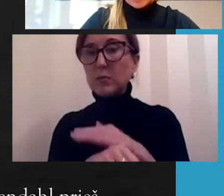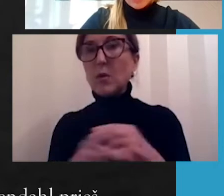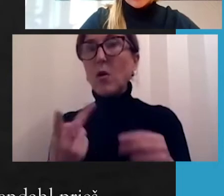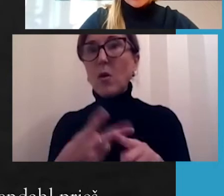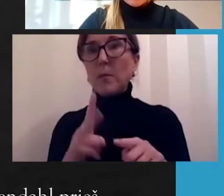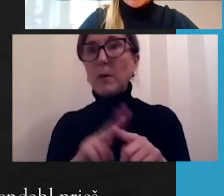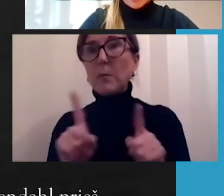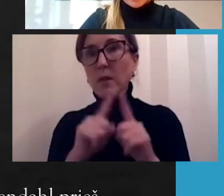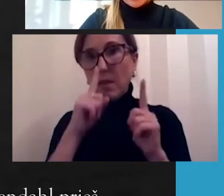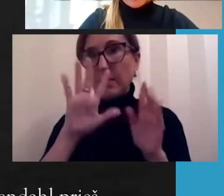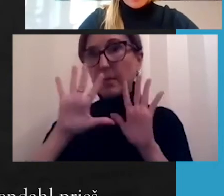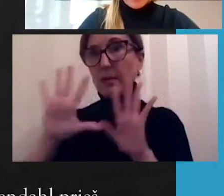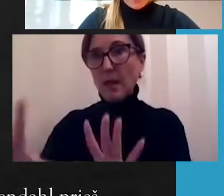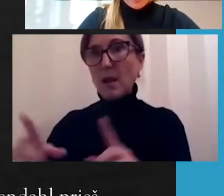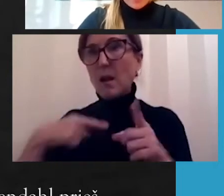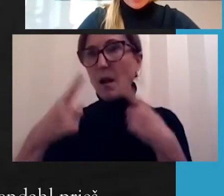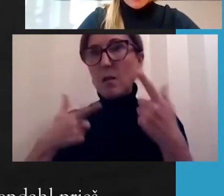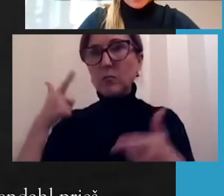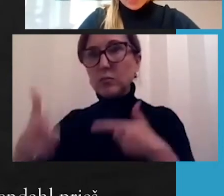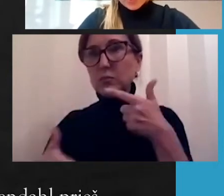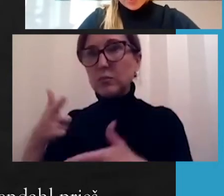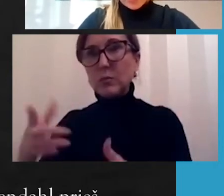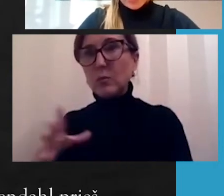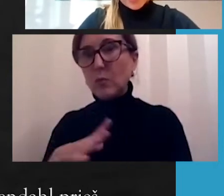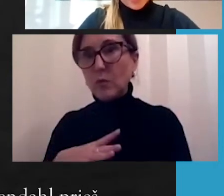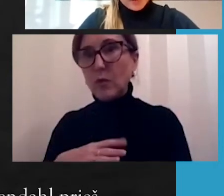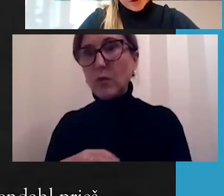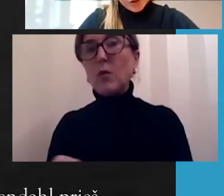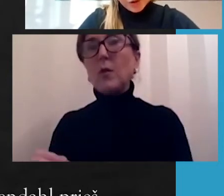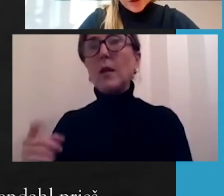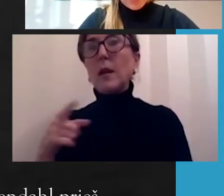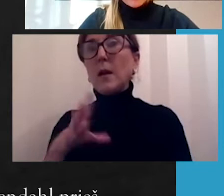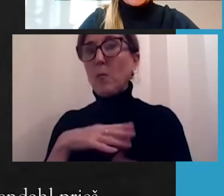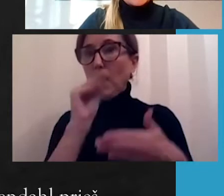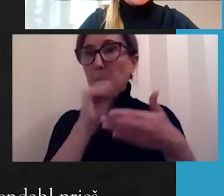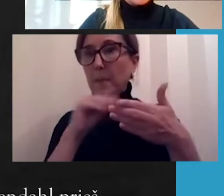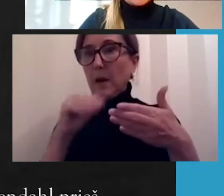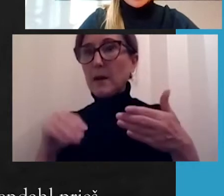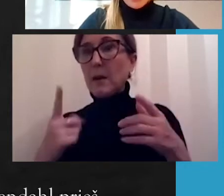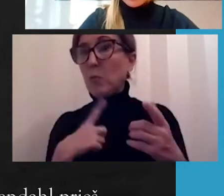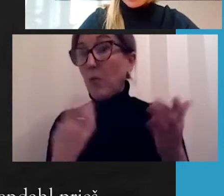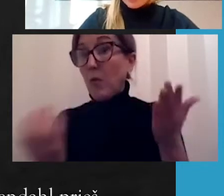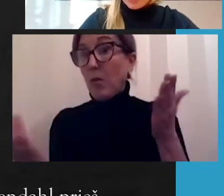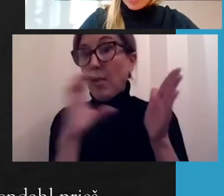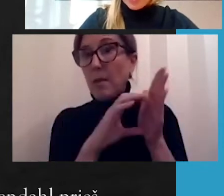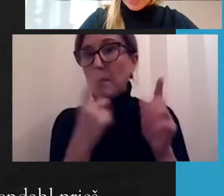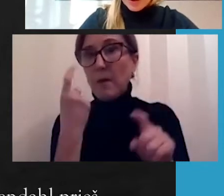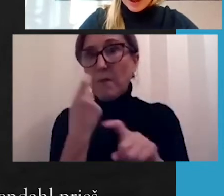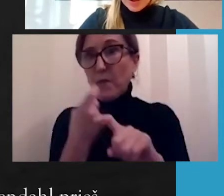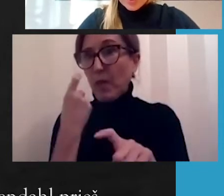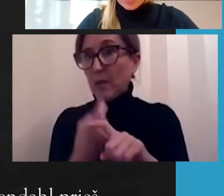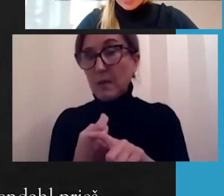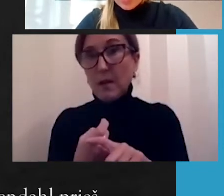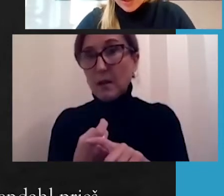who was sentenced for homophobic speech. And in this speech, he